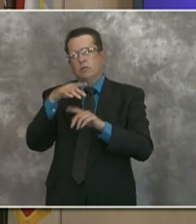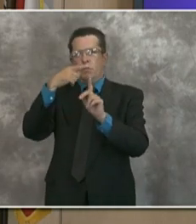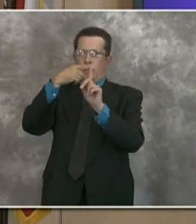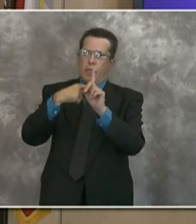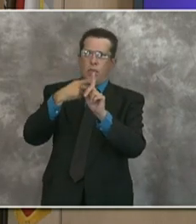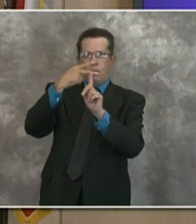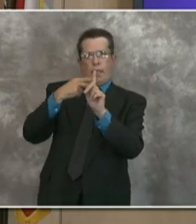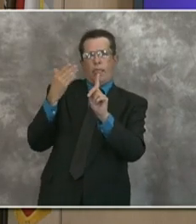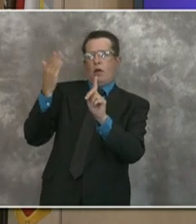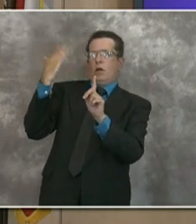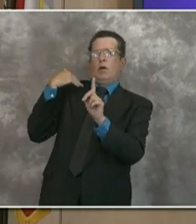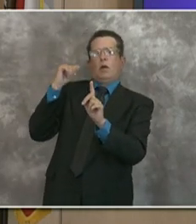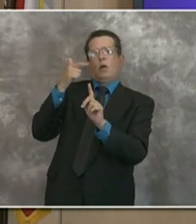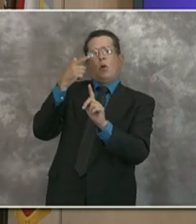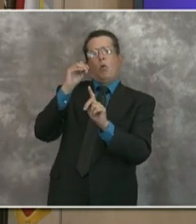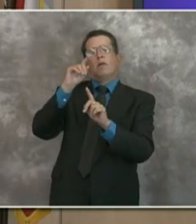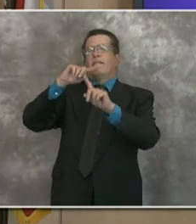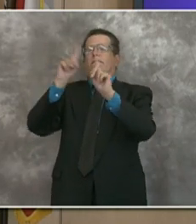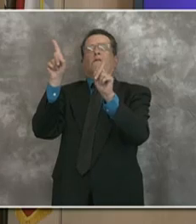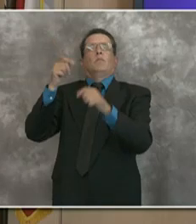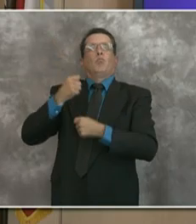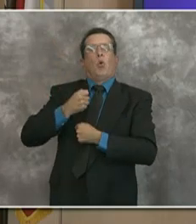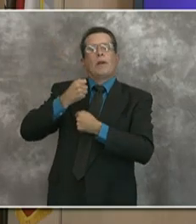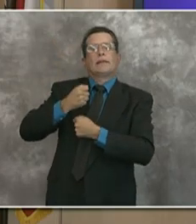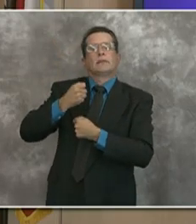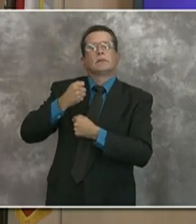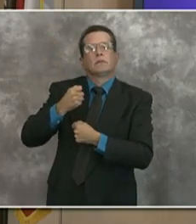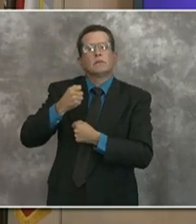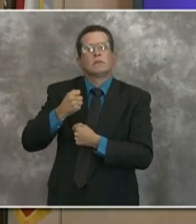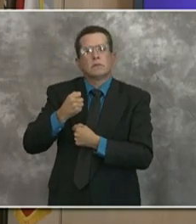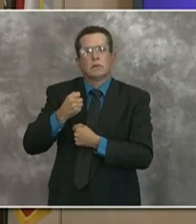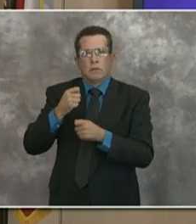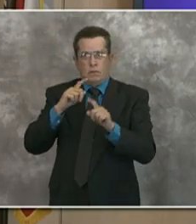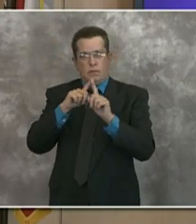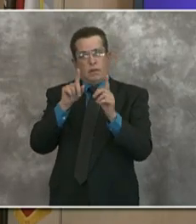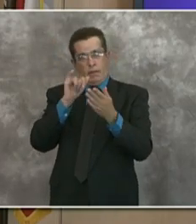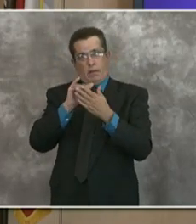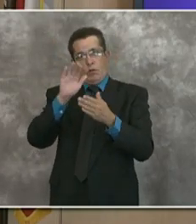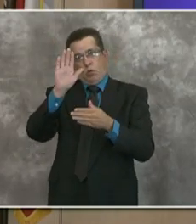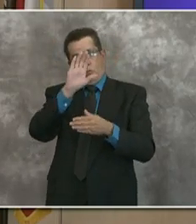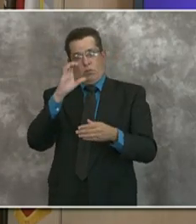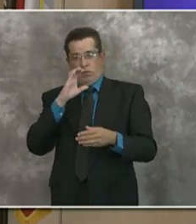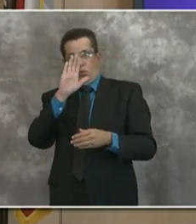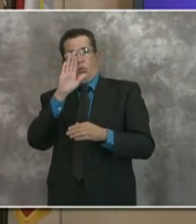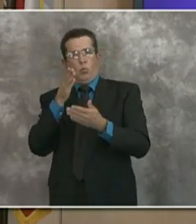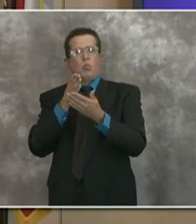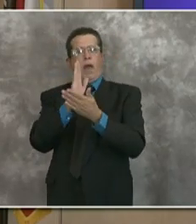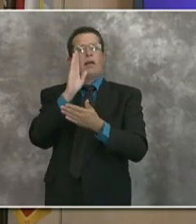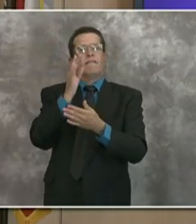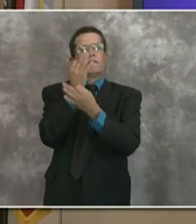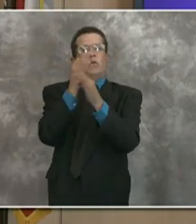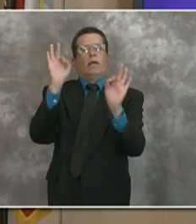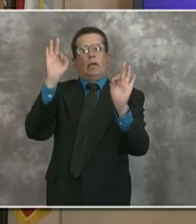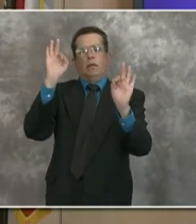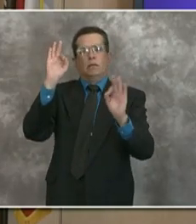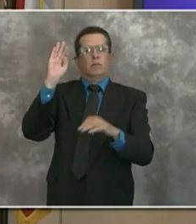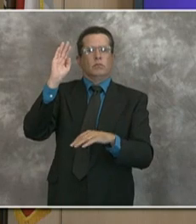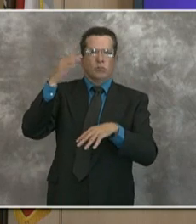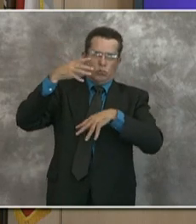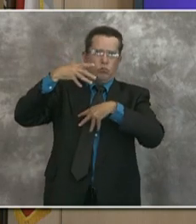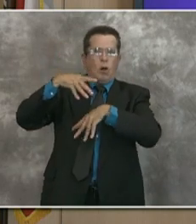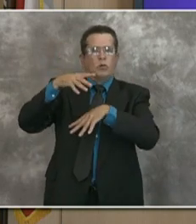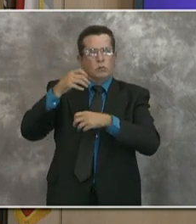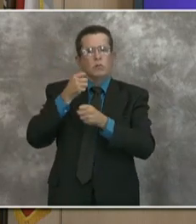months ago when we had a different group of folks protesting, which is it is your constitutionally protected right to free speech, and we encourage you to be as safe